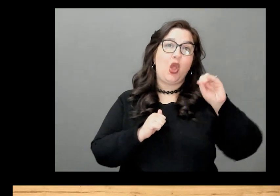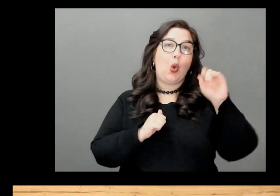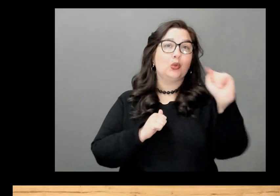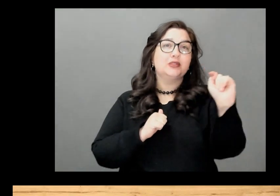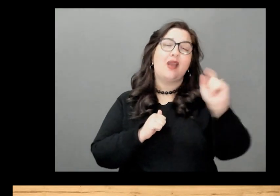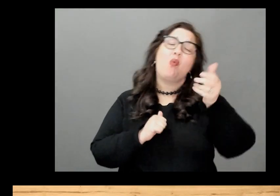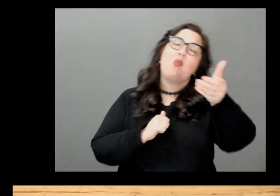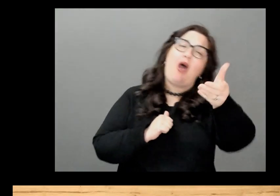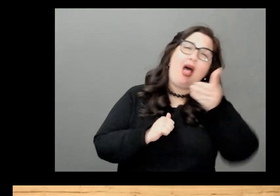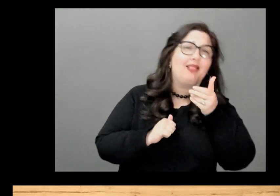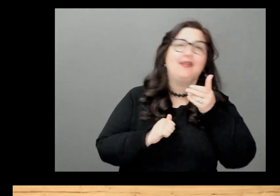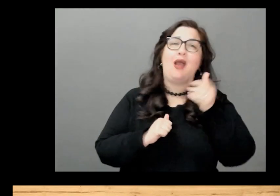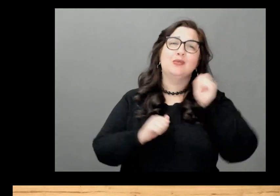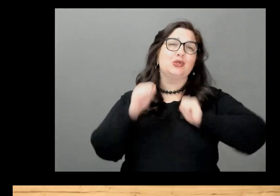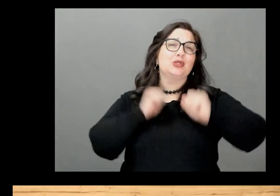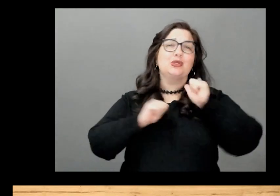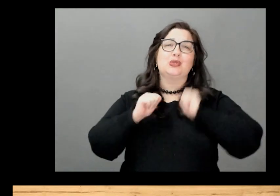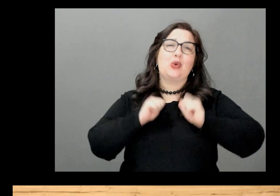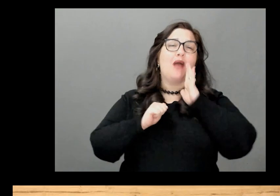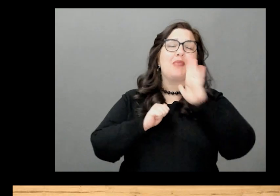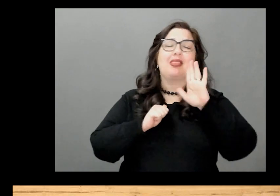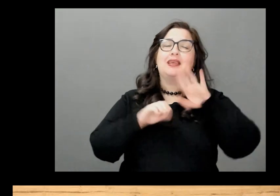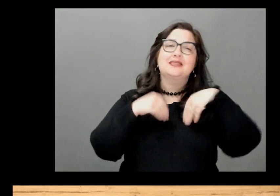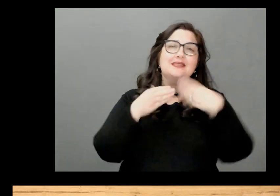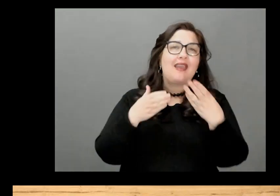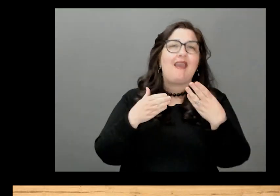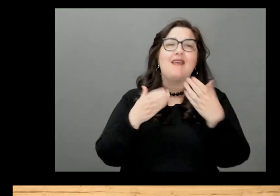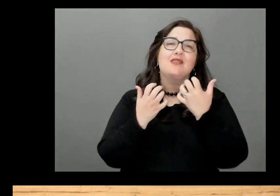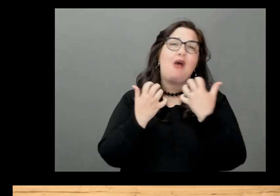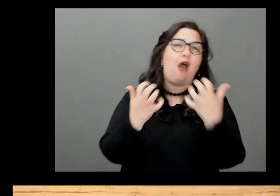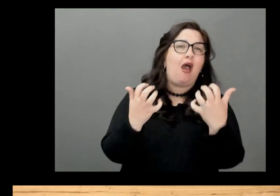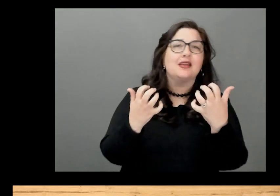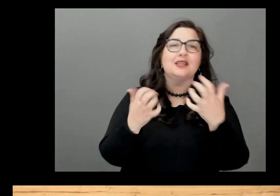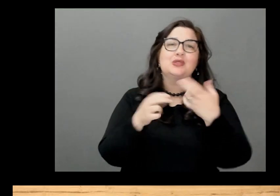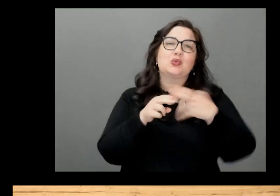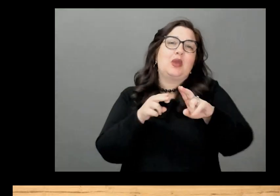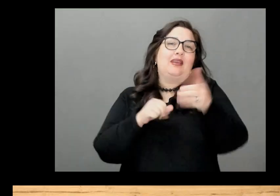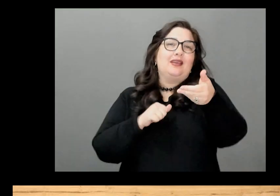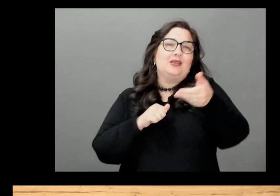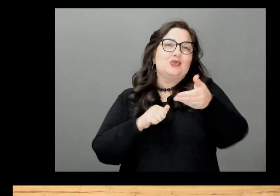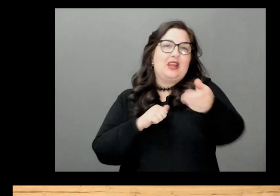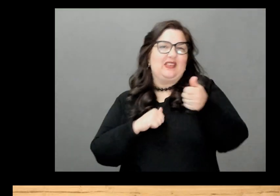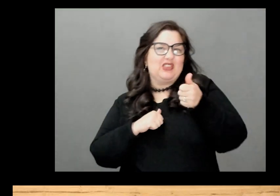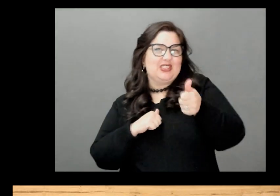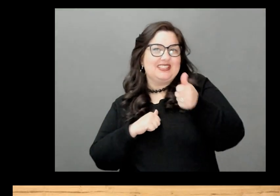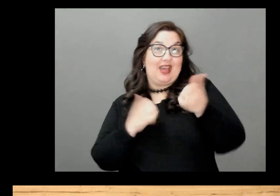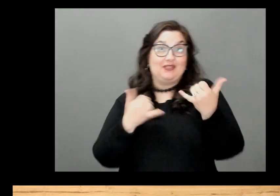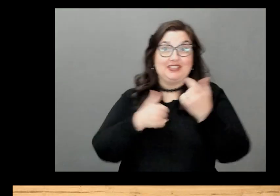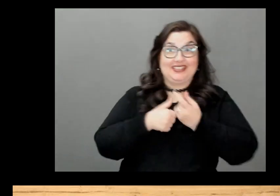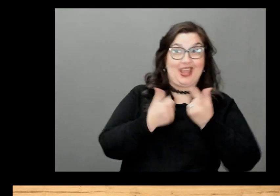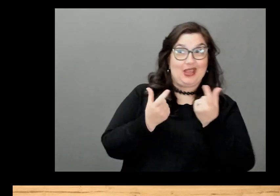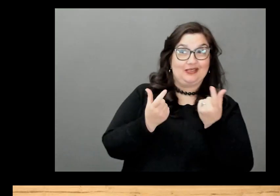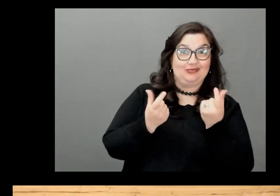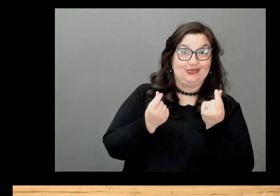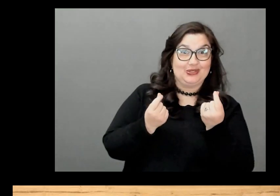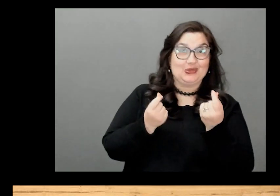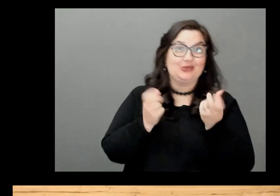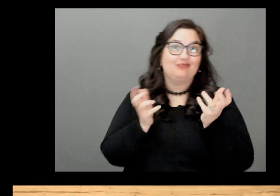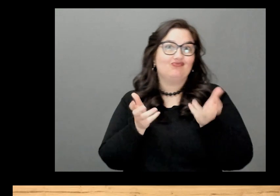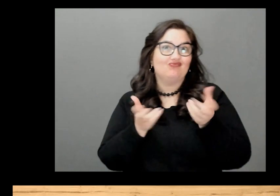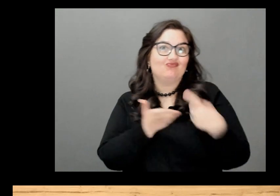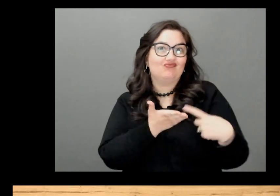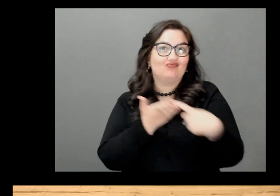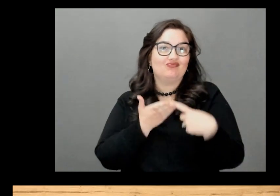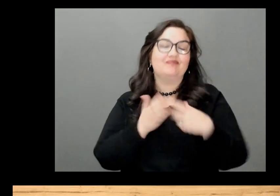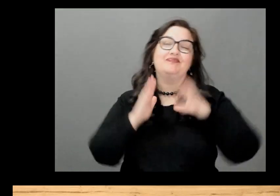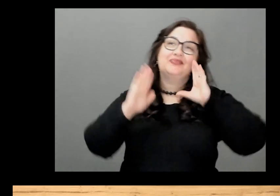show. Please give the audience a quick introduction of yourself and what we're talking about today. Yeah, thanks for having me. Don